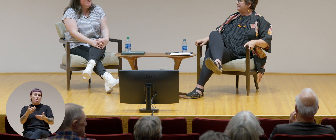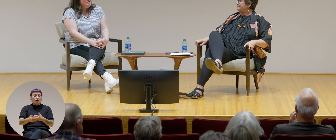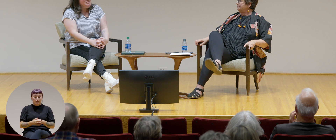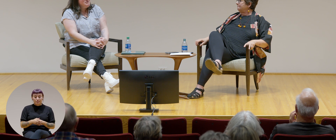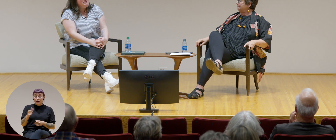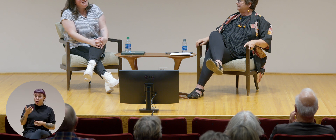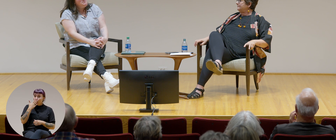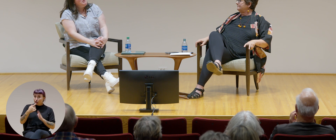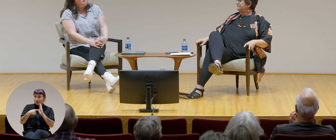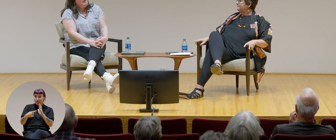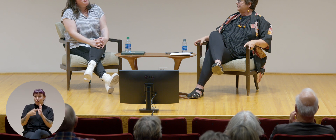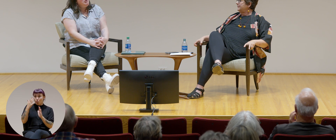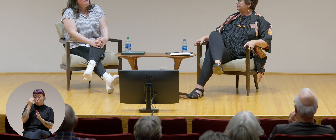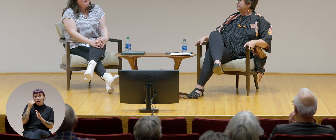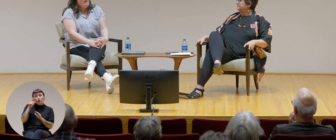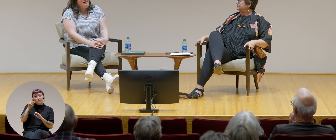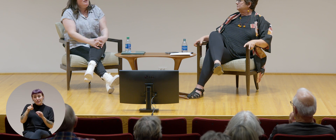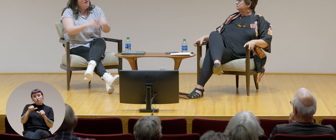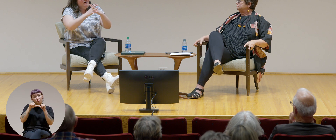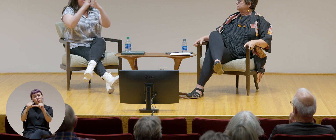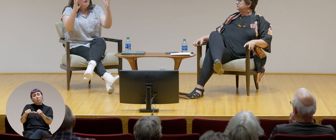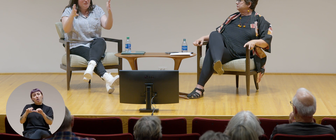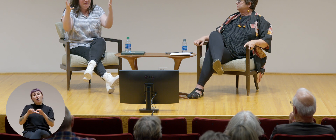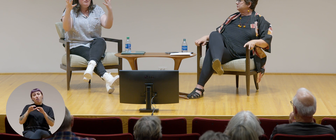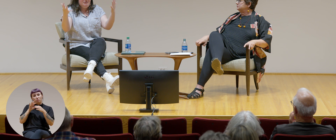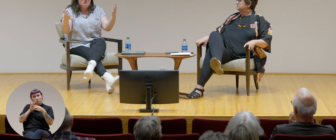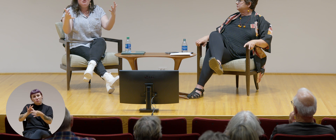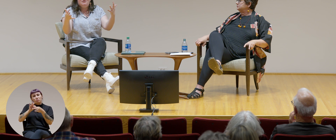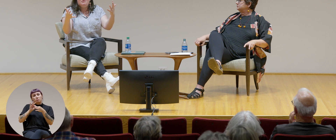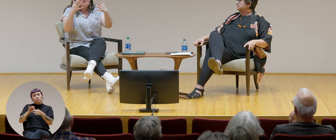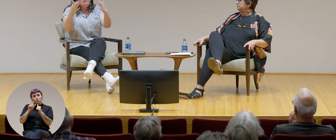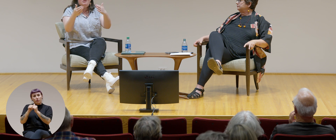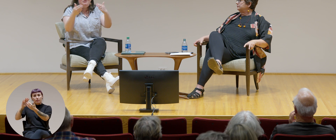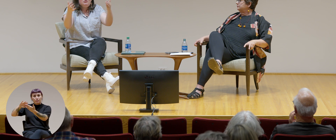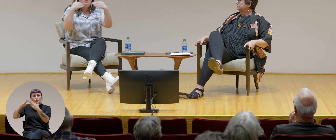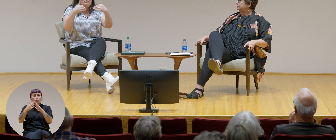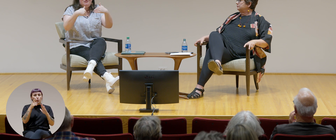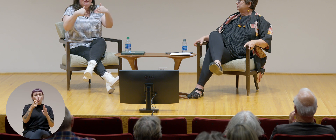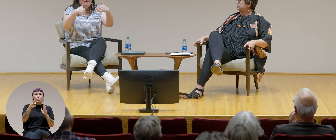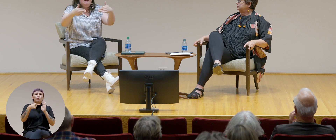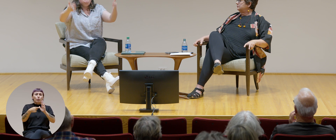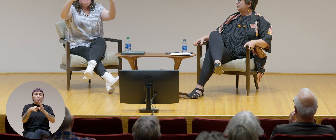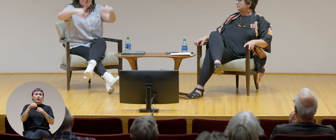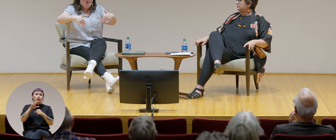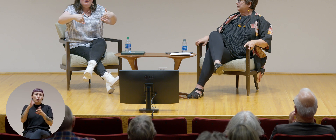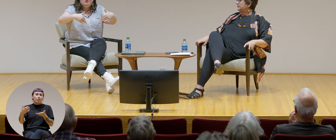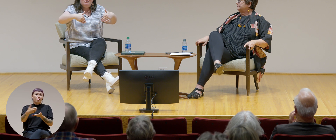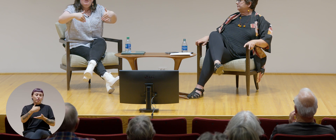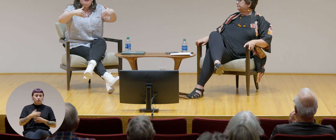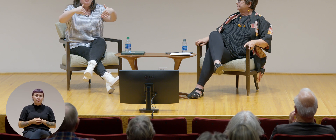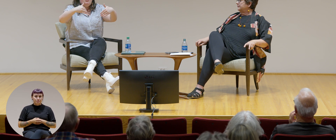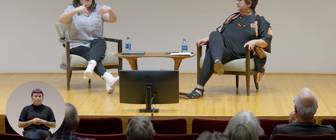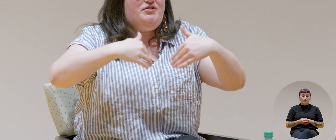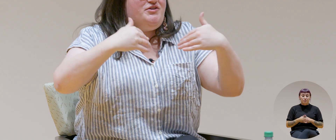another good example of why you should maintain ongoing relationships with the communities who are represented in your